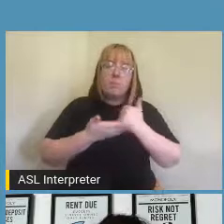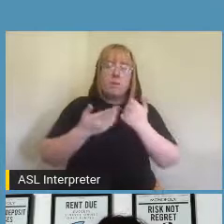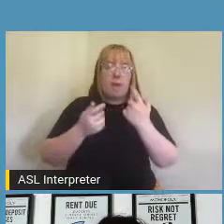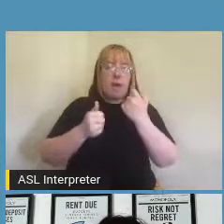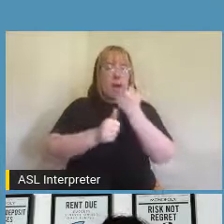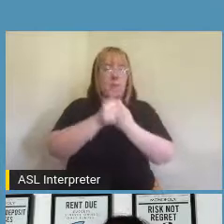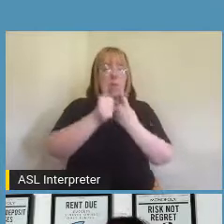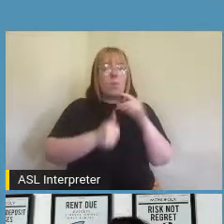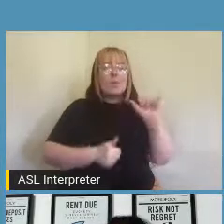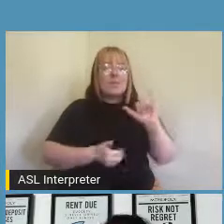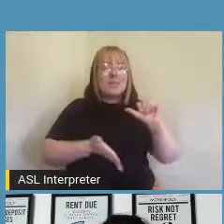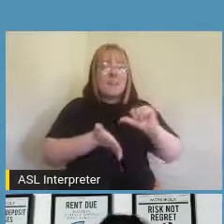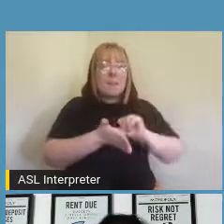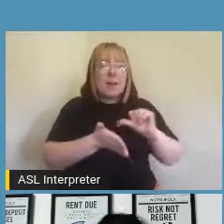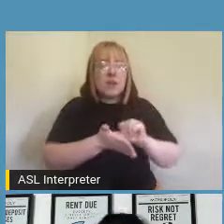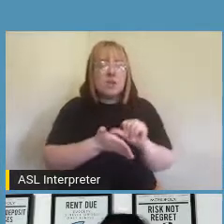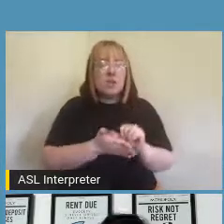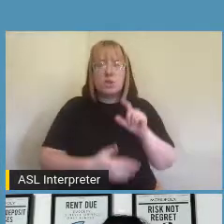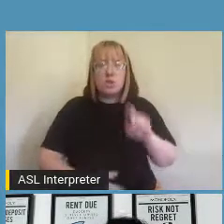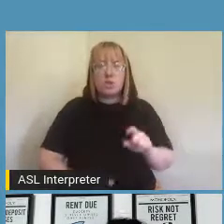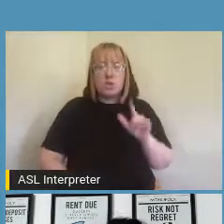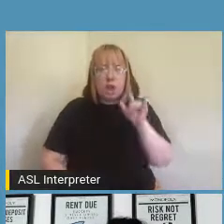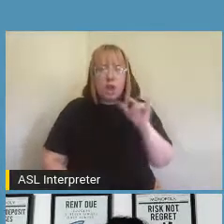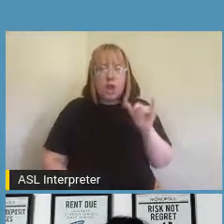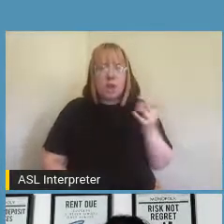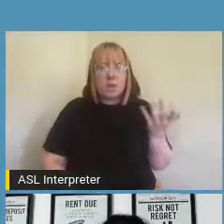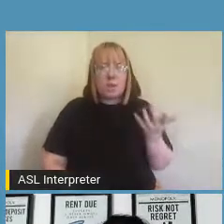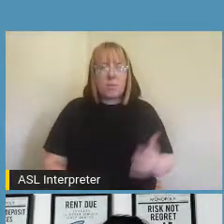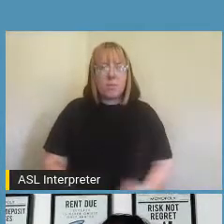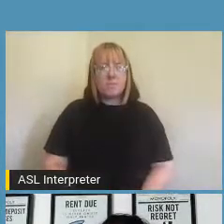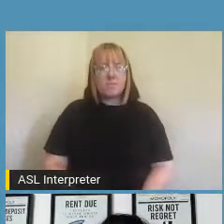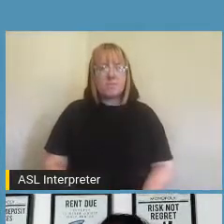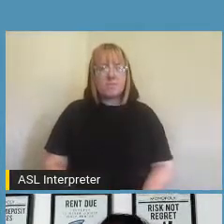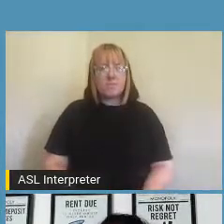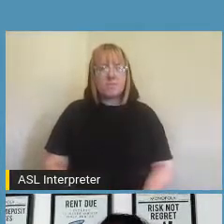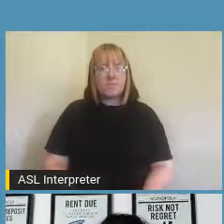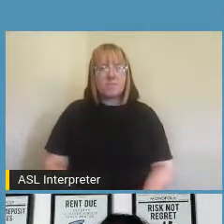should this look like? What should this feel like?